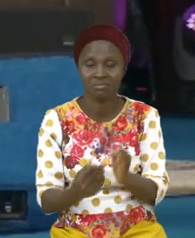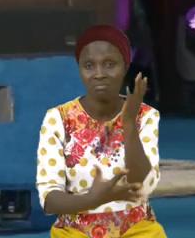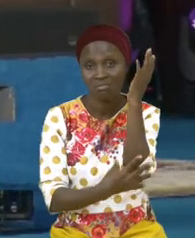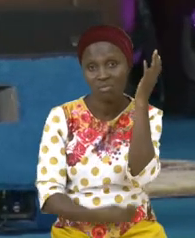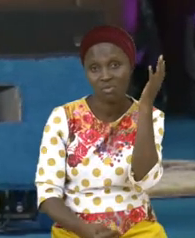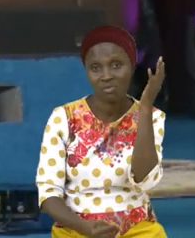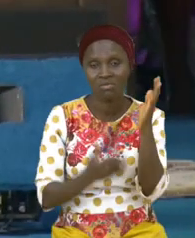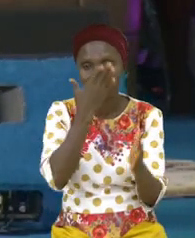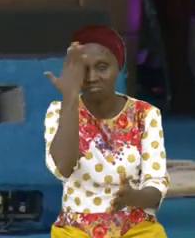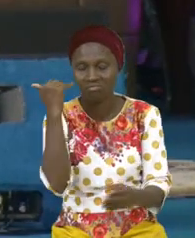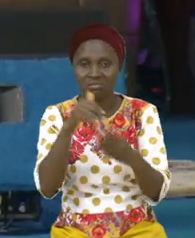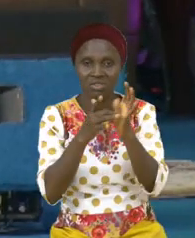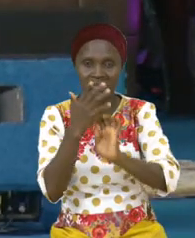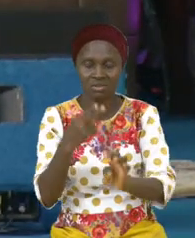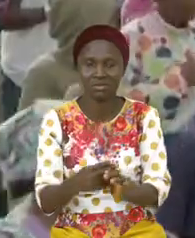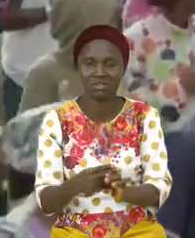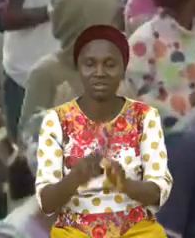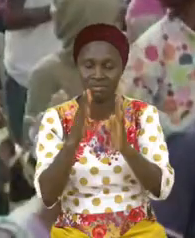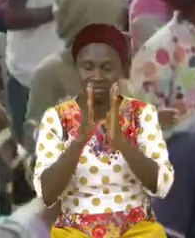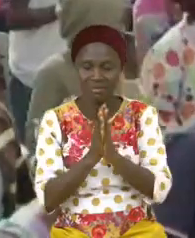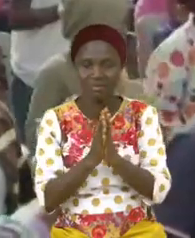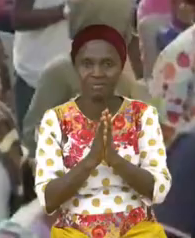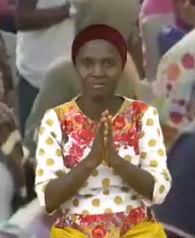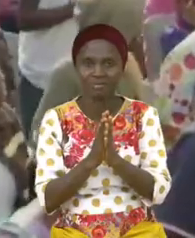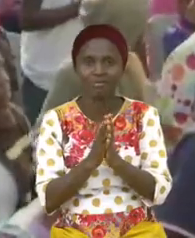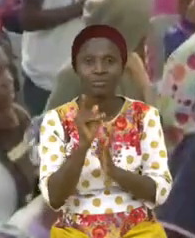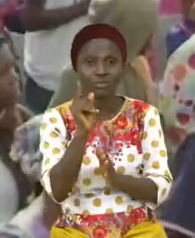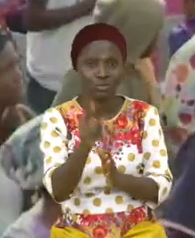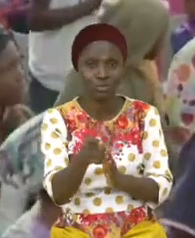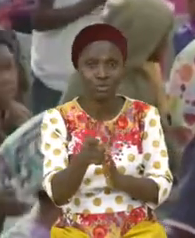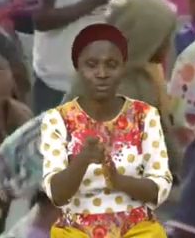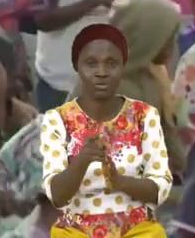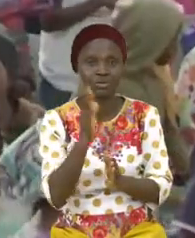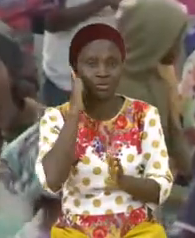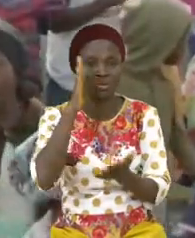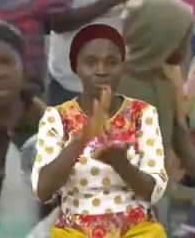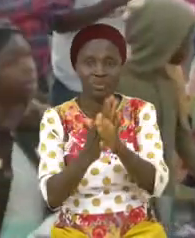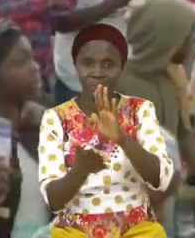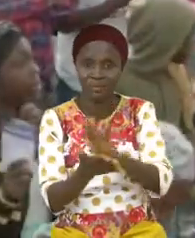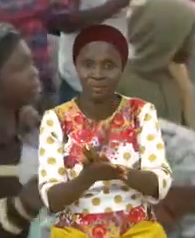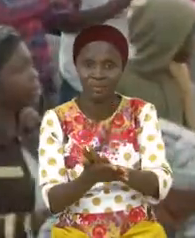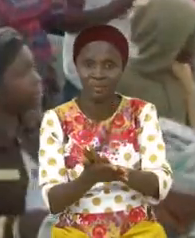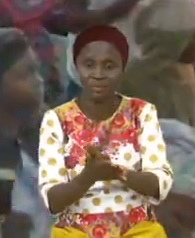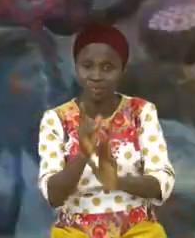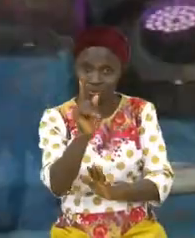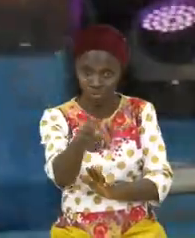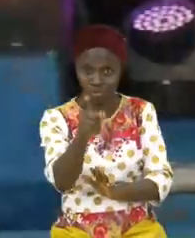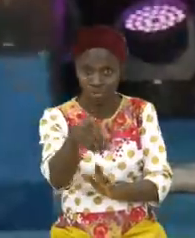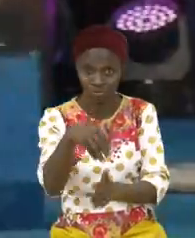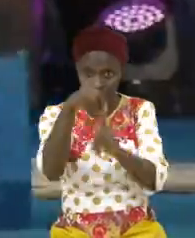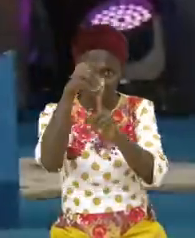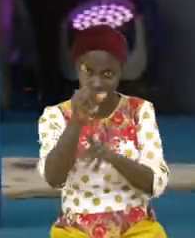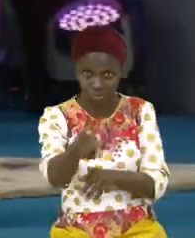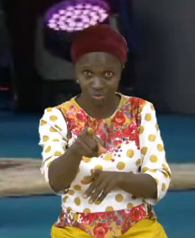Poverty, we forget. You are going to become you.